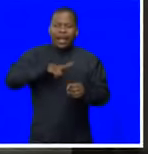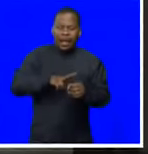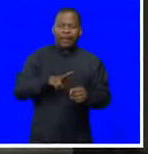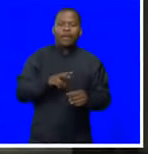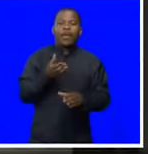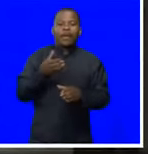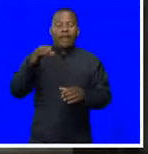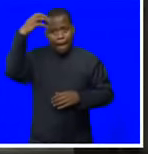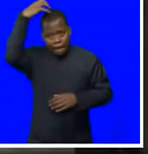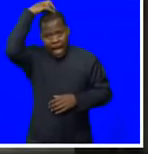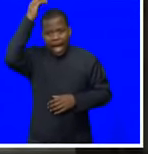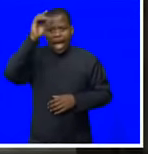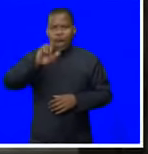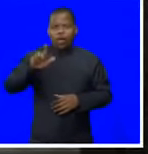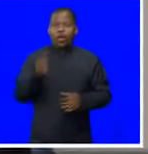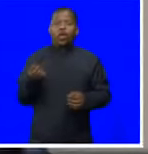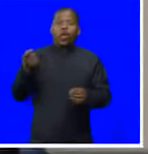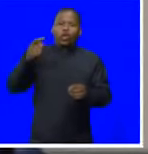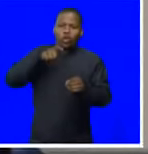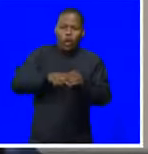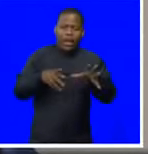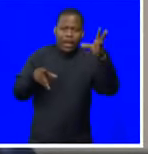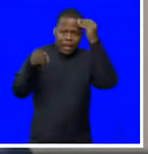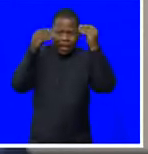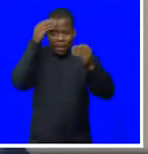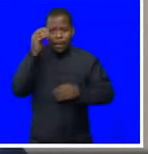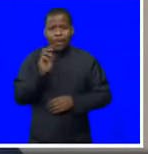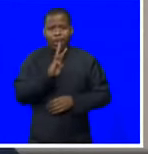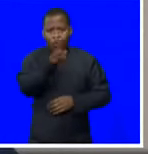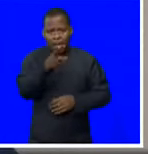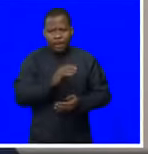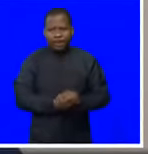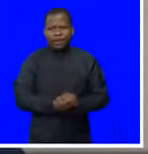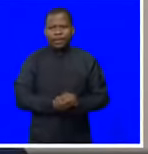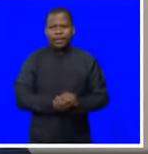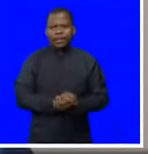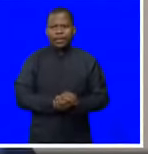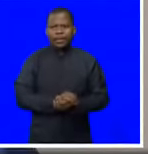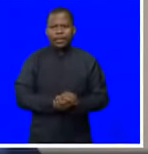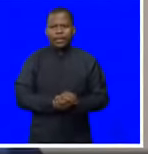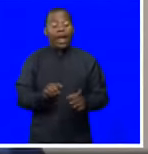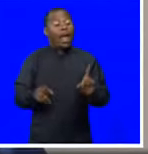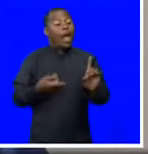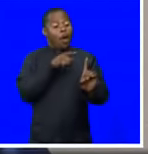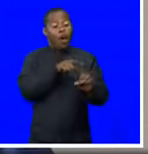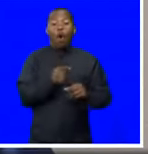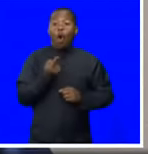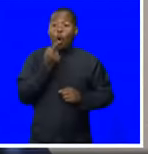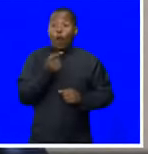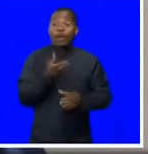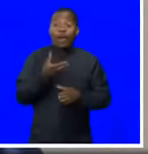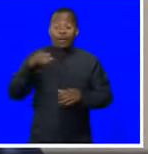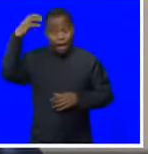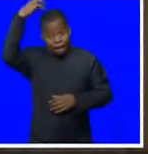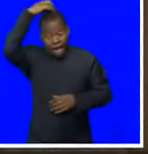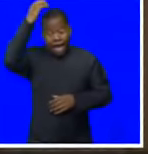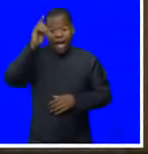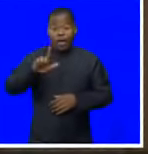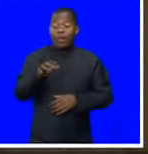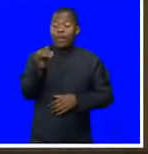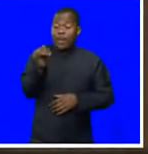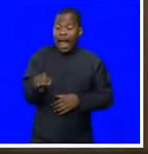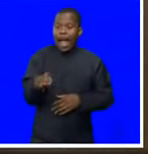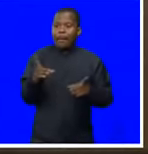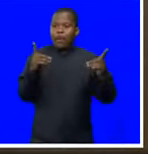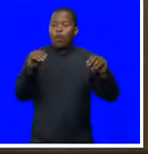Lesotho. Manje inkantolo yebantwana evinda seLesotho Phuseletso Makhuphisini uthi inkinga labahlangabetana nabo emacaleni ebantwana